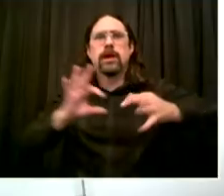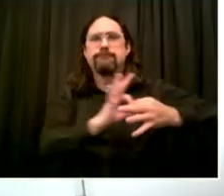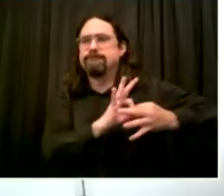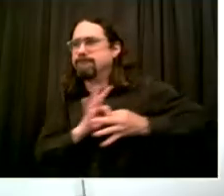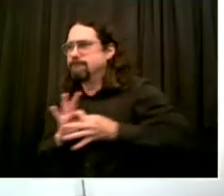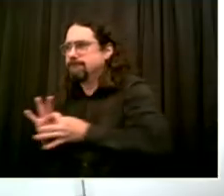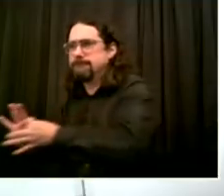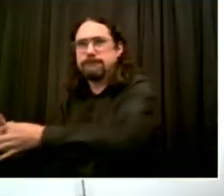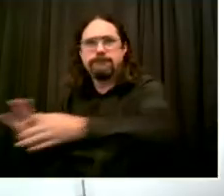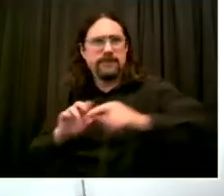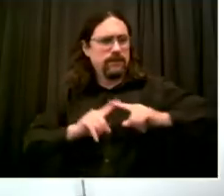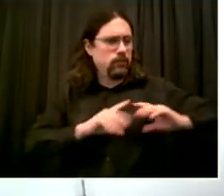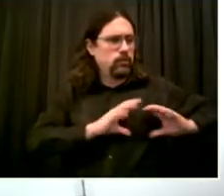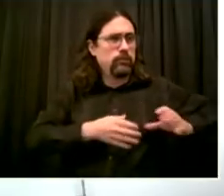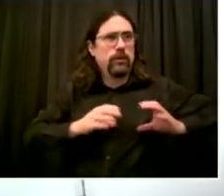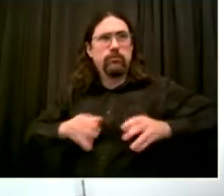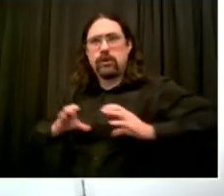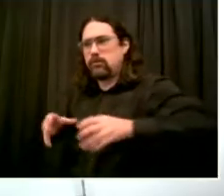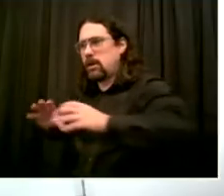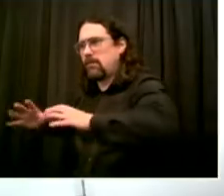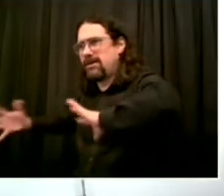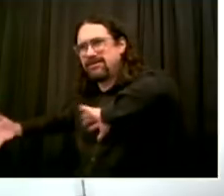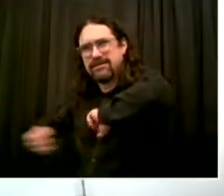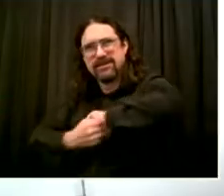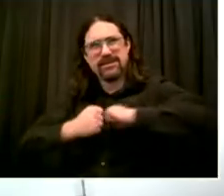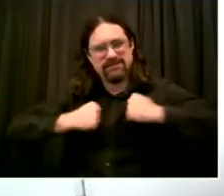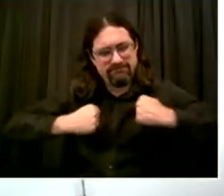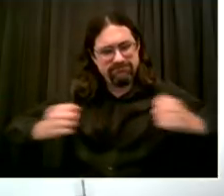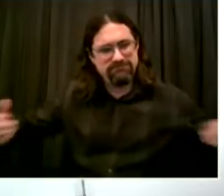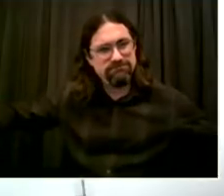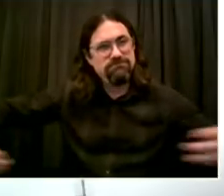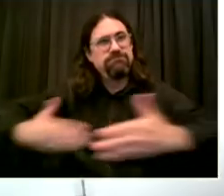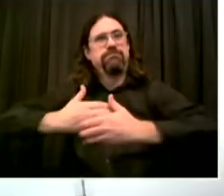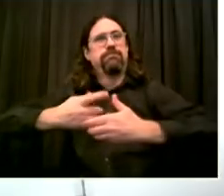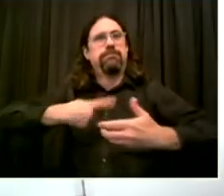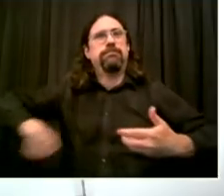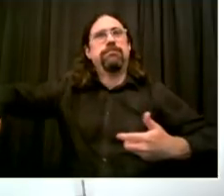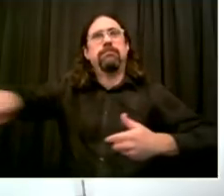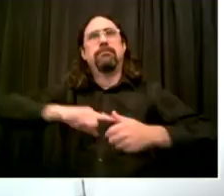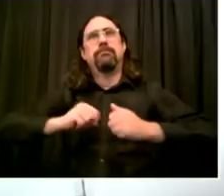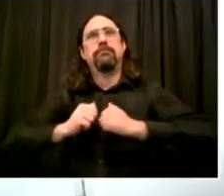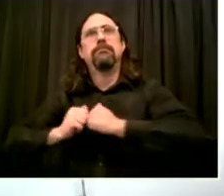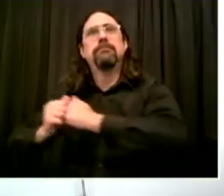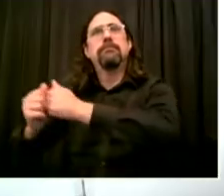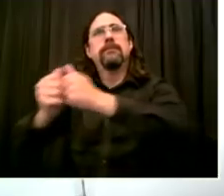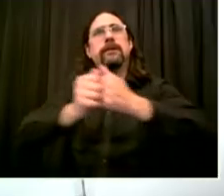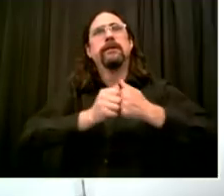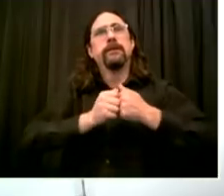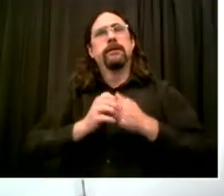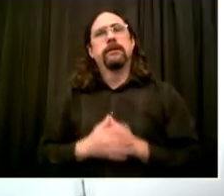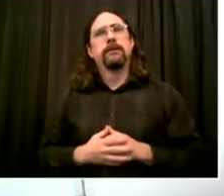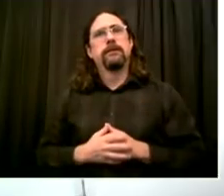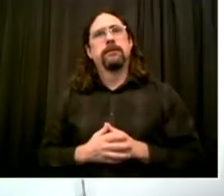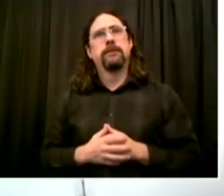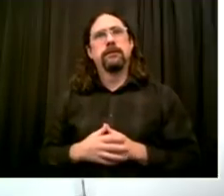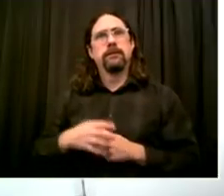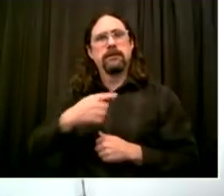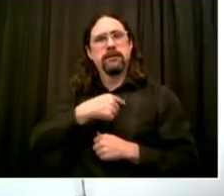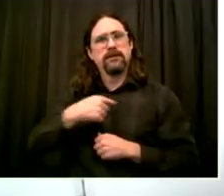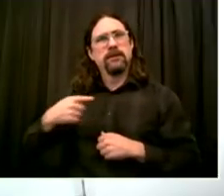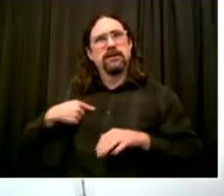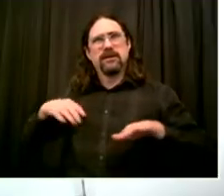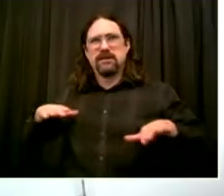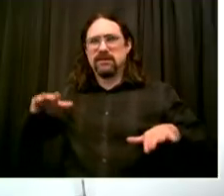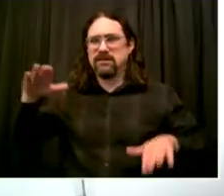your lives on the line 24/7 to do things that our law enforcement officials cannot